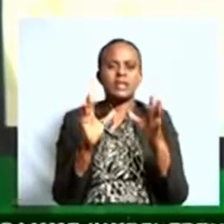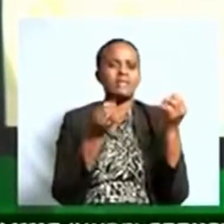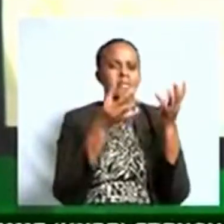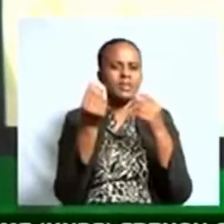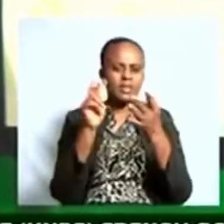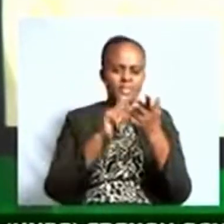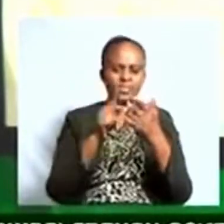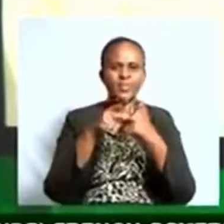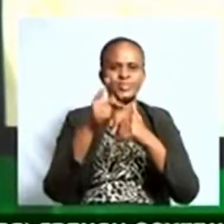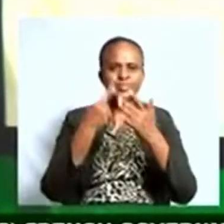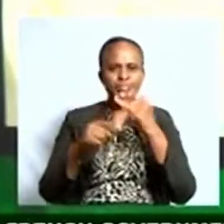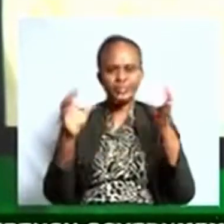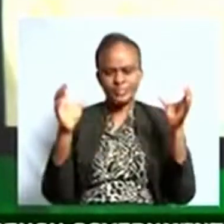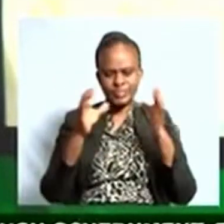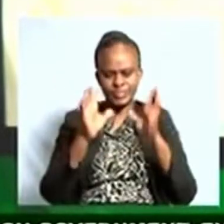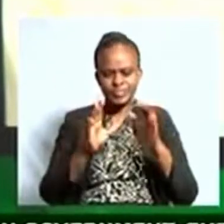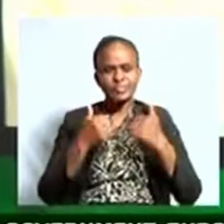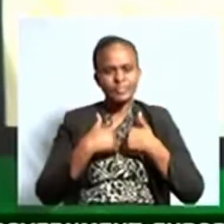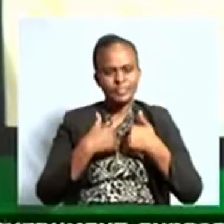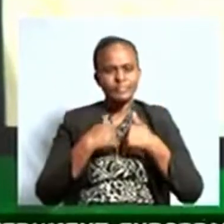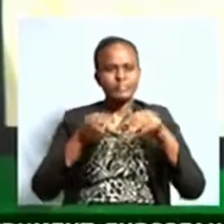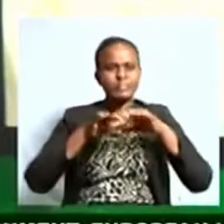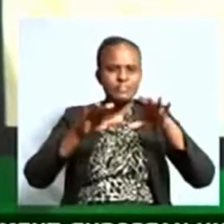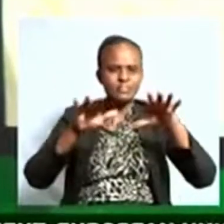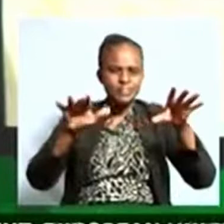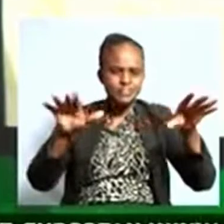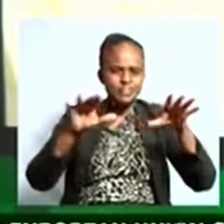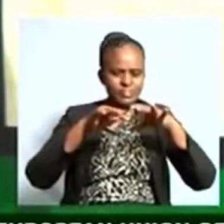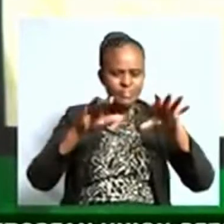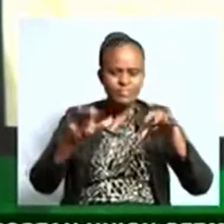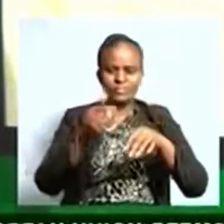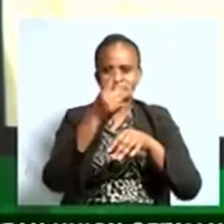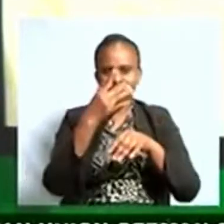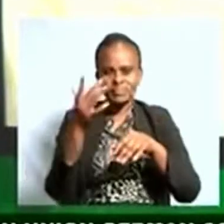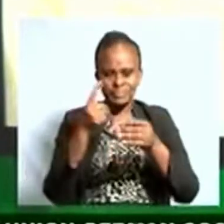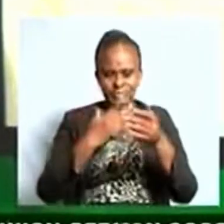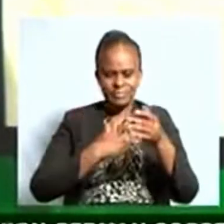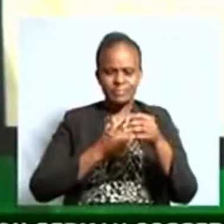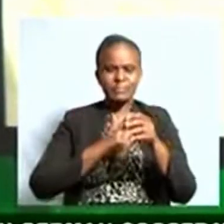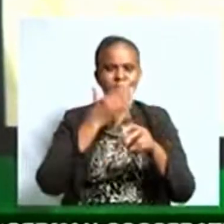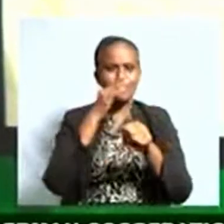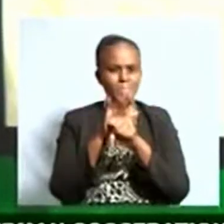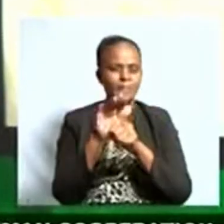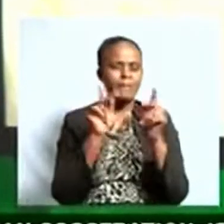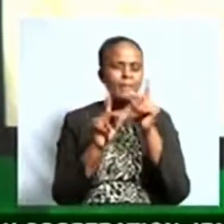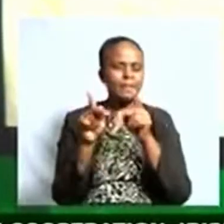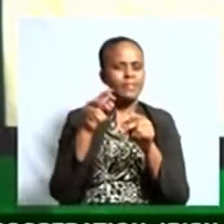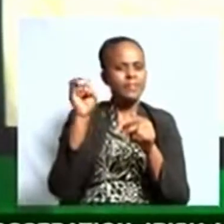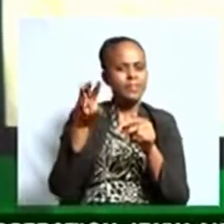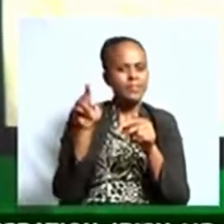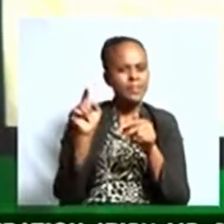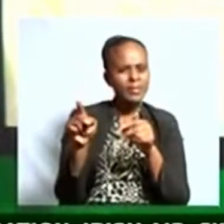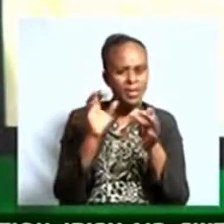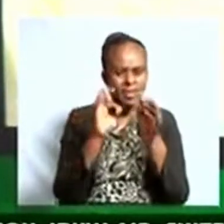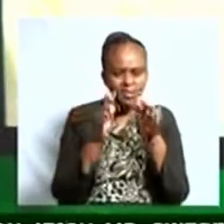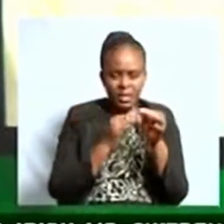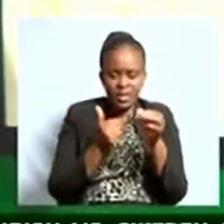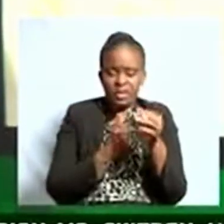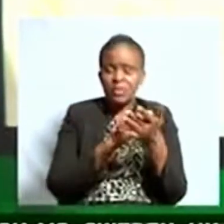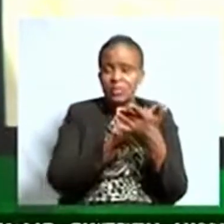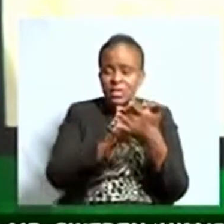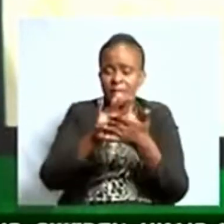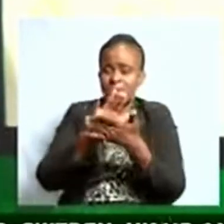programs that, as a councillor, I'd rolled out. And one of the things that I'd promised the people of Munali was that if I don't clear